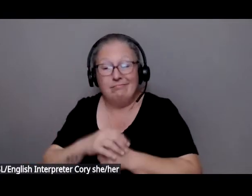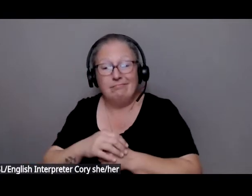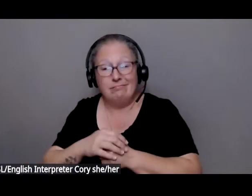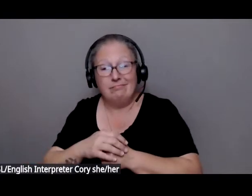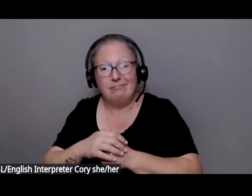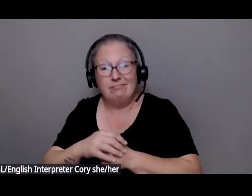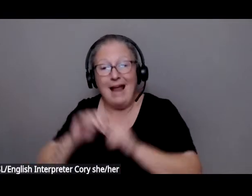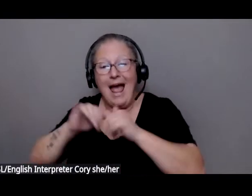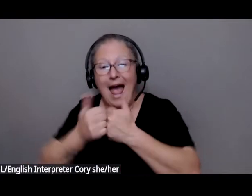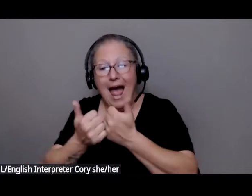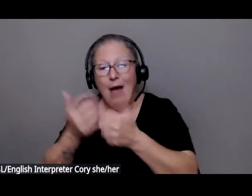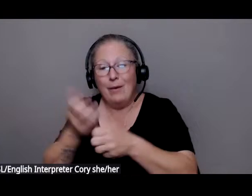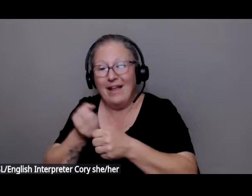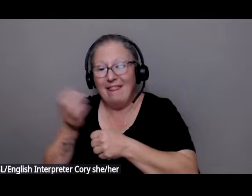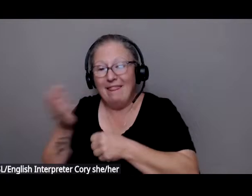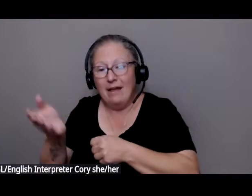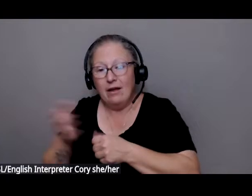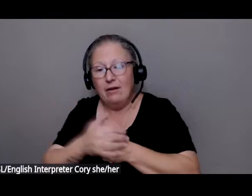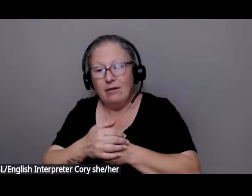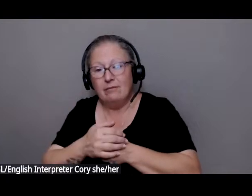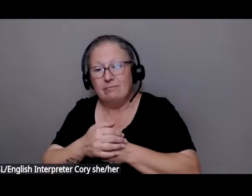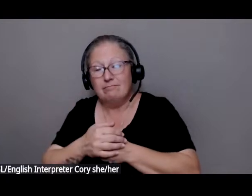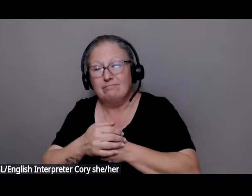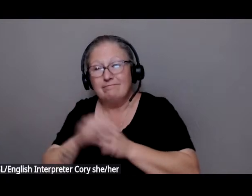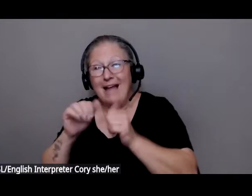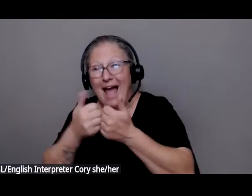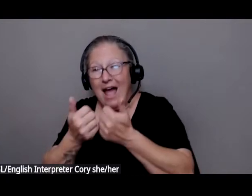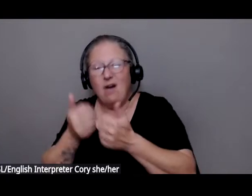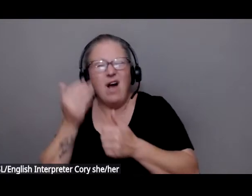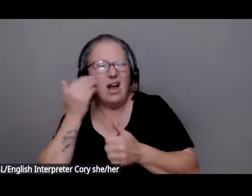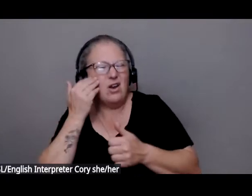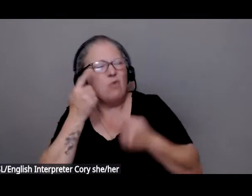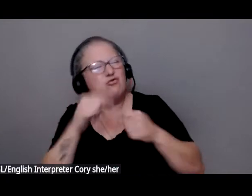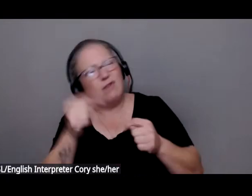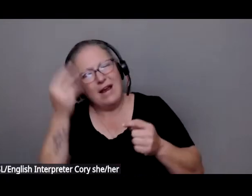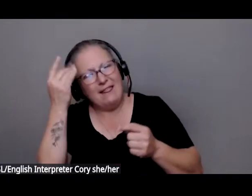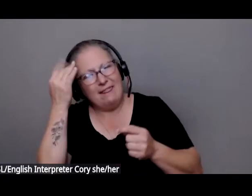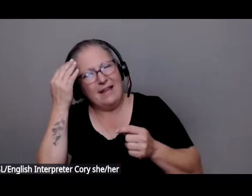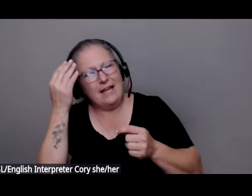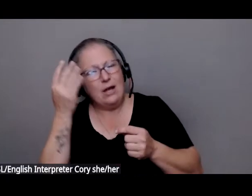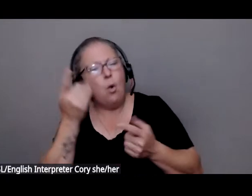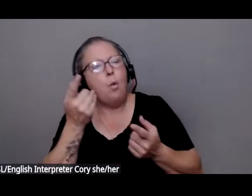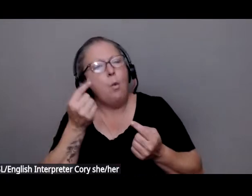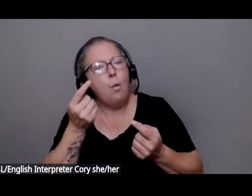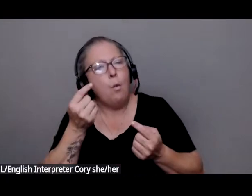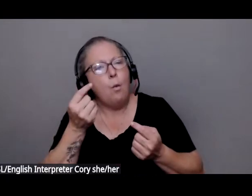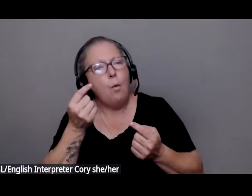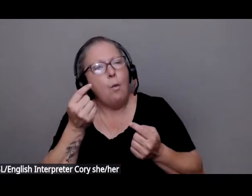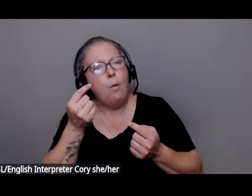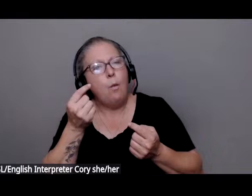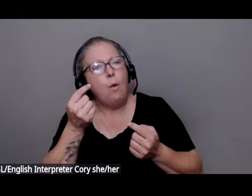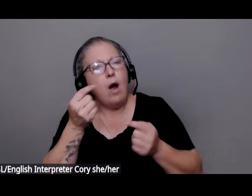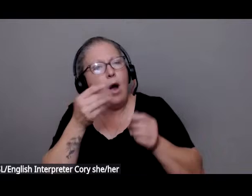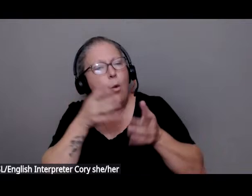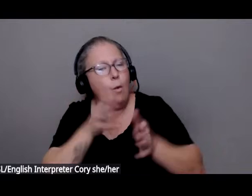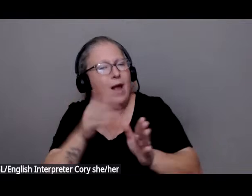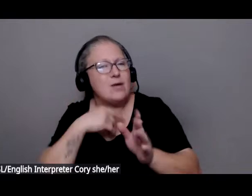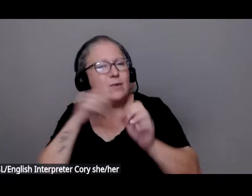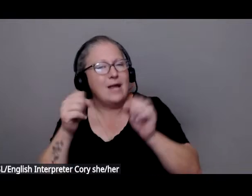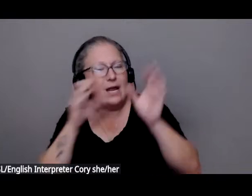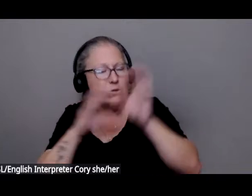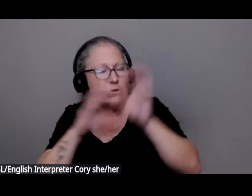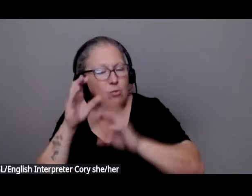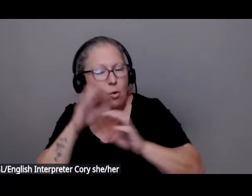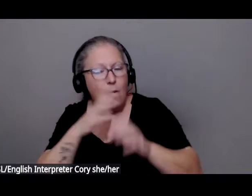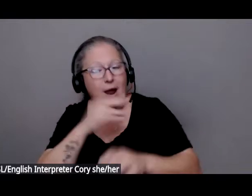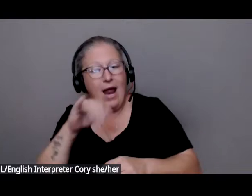just, how do we get? I was Finding just the pipeline, right? Yeah. Yeah, I know. I was just trying to think what are the avenues that we can explore. And then